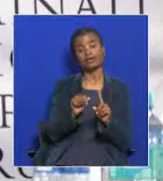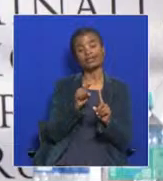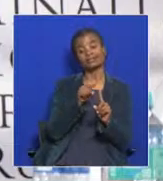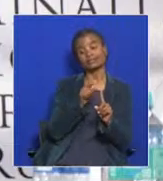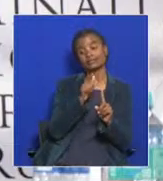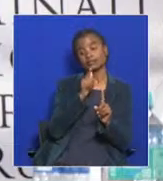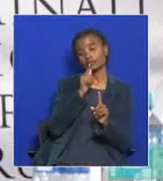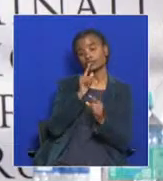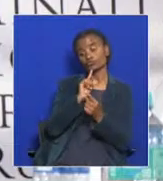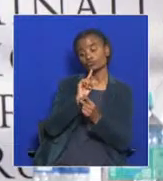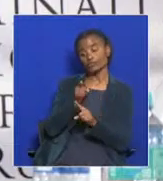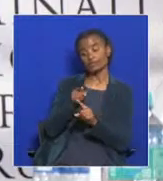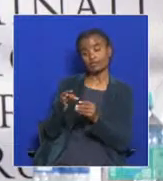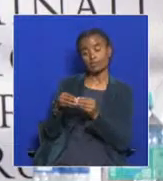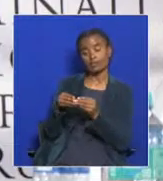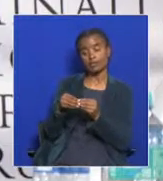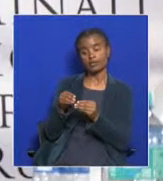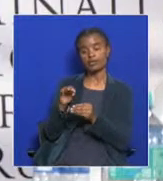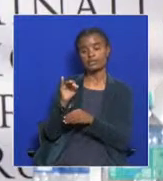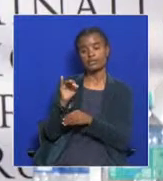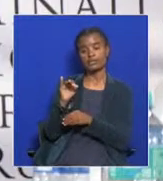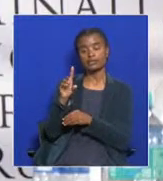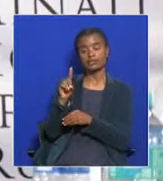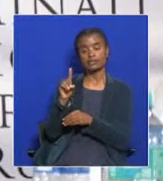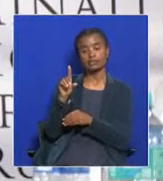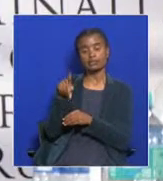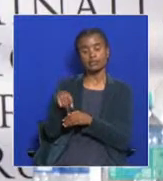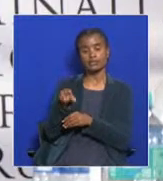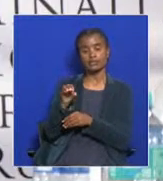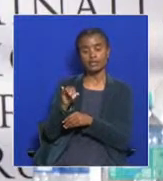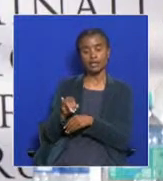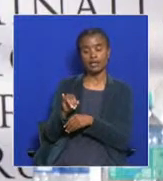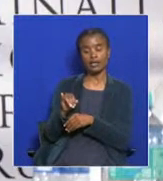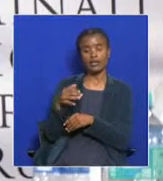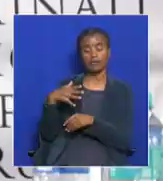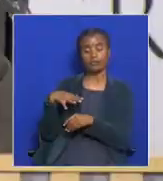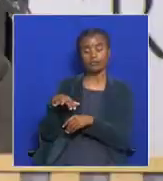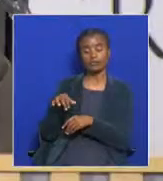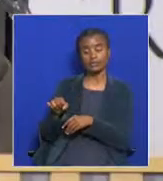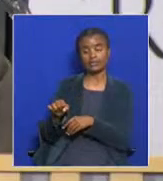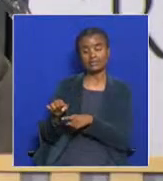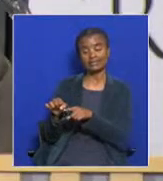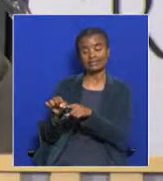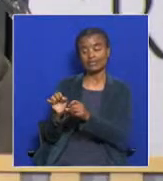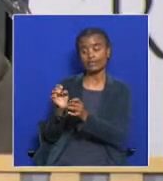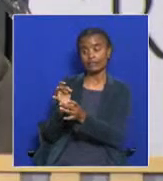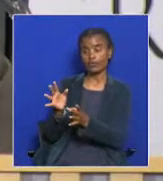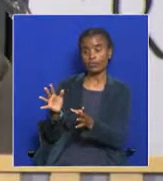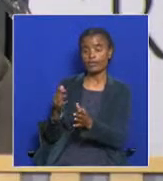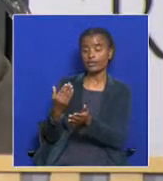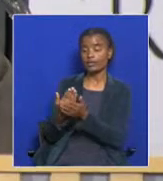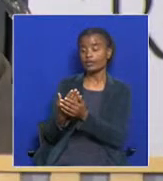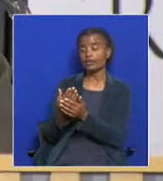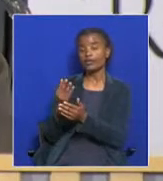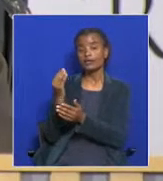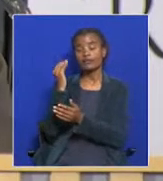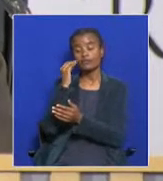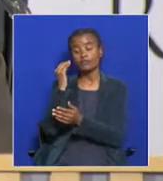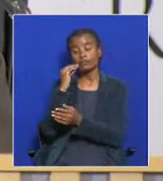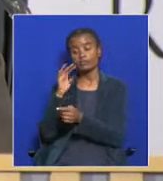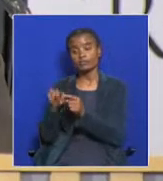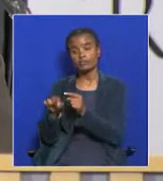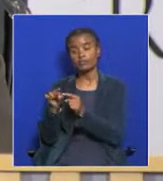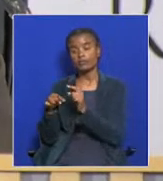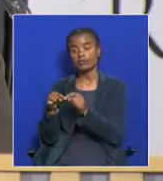to find information regarding the burglary after it occurred? Are you aware of that? He